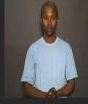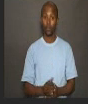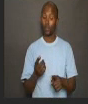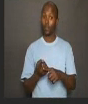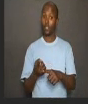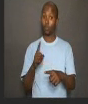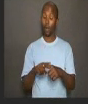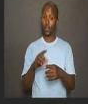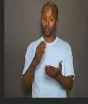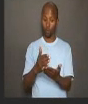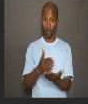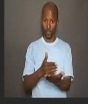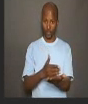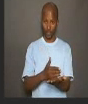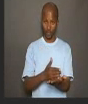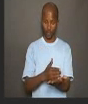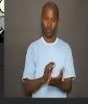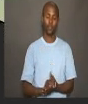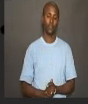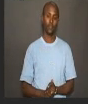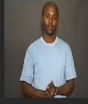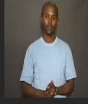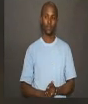Let's get back to our lesson.